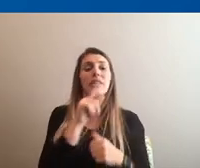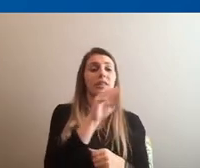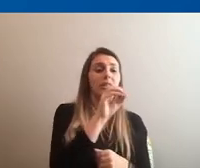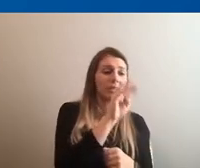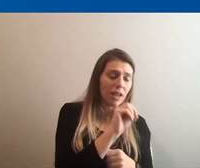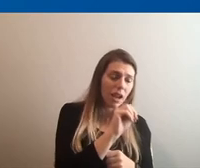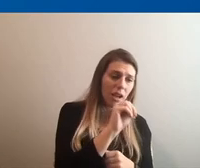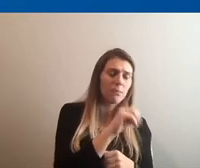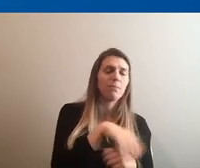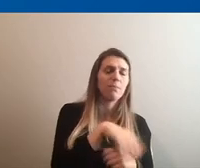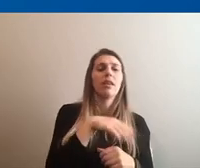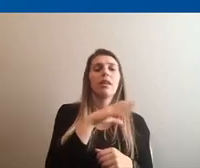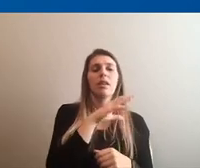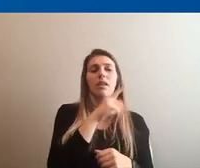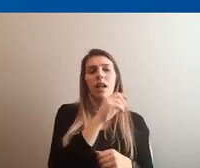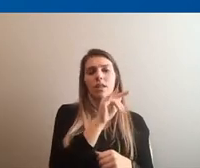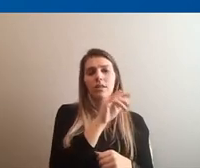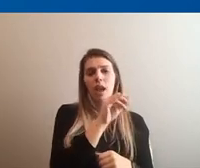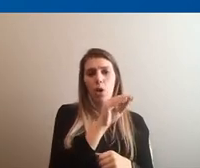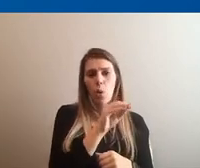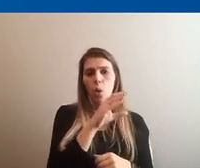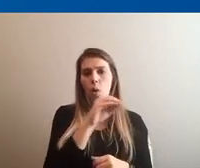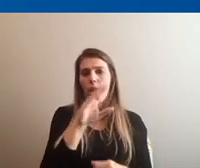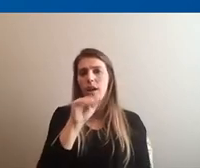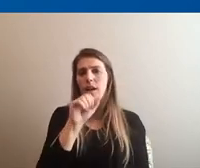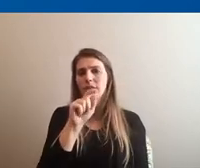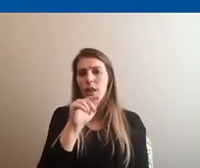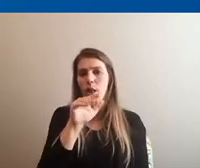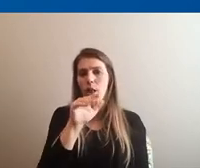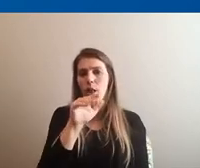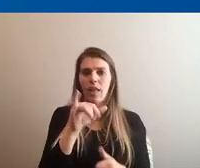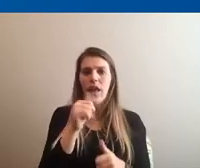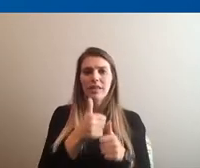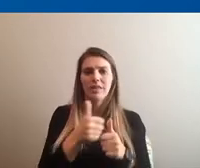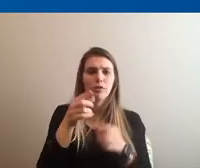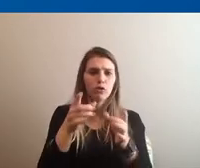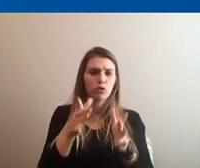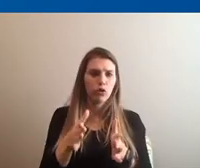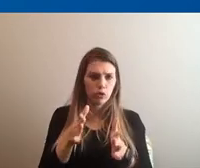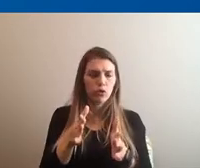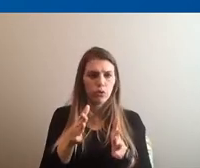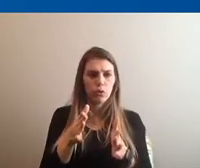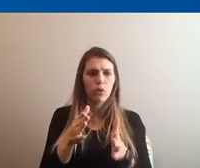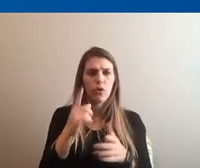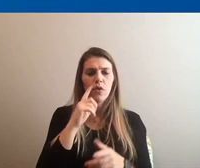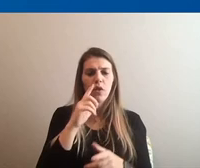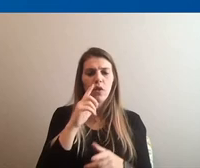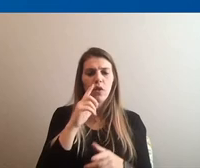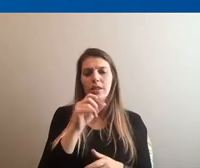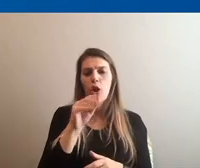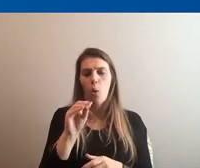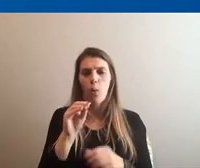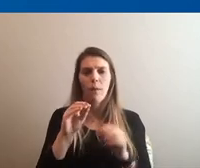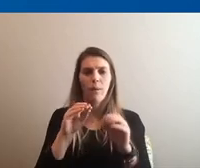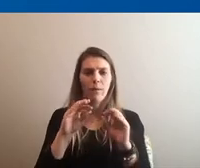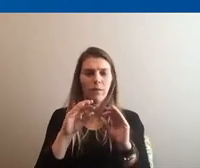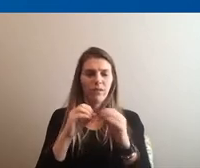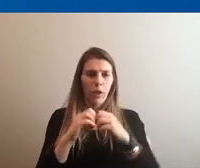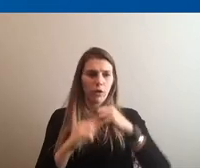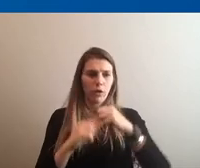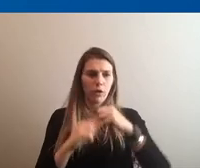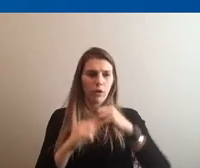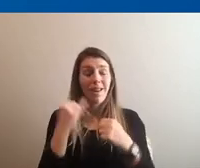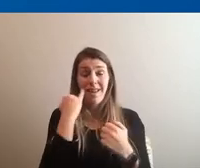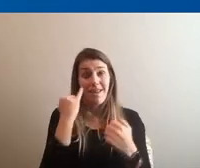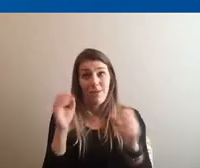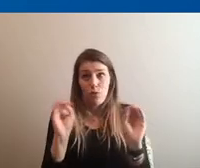Golisano, Anne Costello, the executive director of the Golisano Foundation, without whom this couldn't be happening, in the